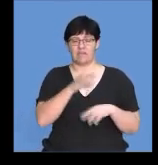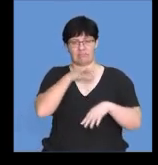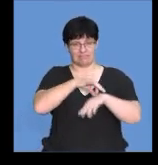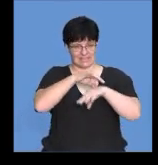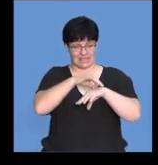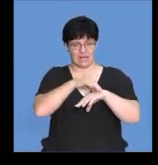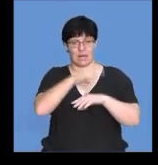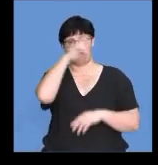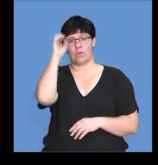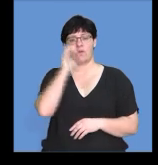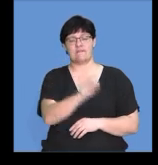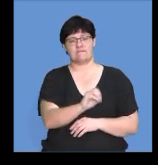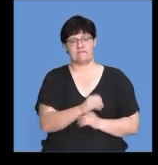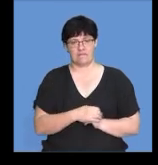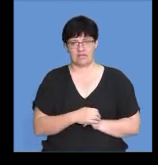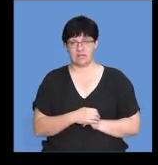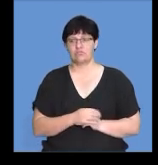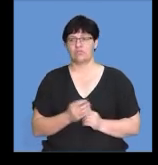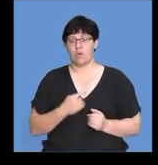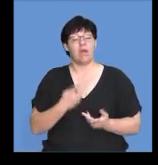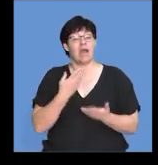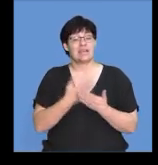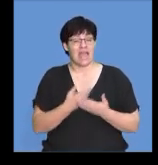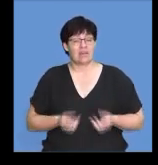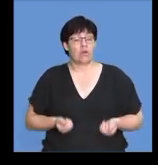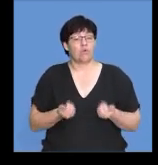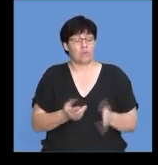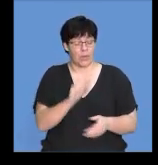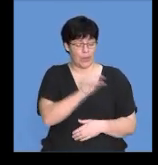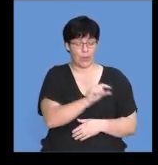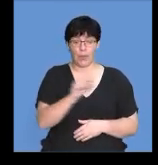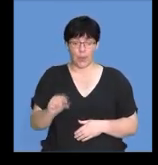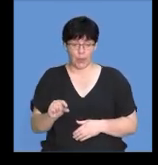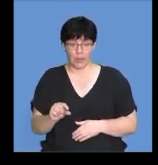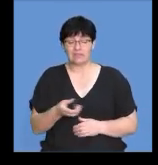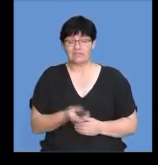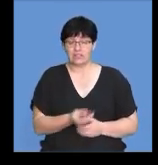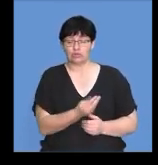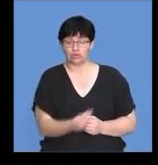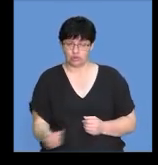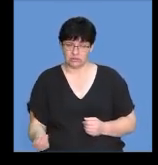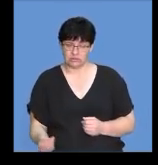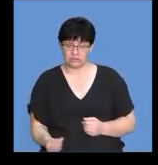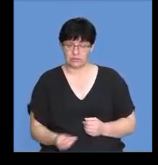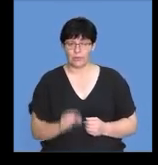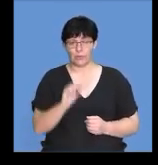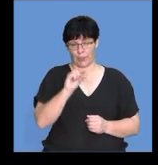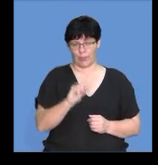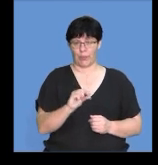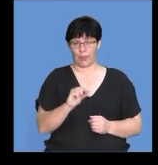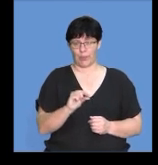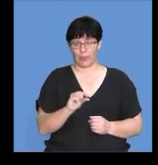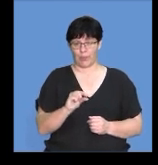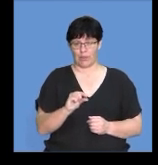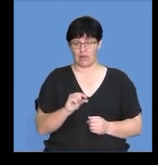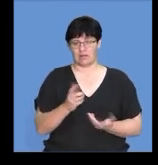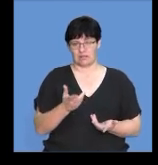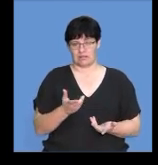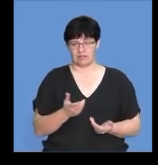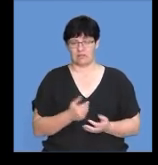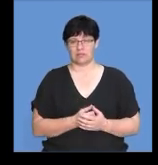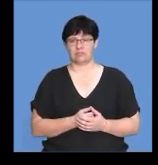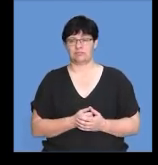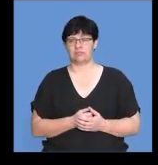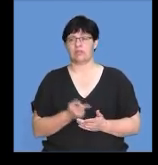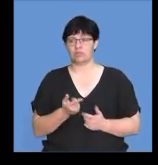meaning that the only thing that he can possibly contribute to the offspring or his offsprings are a recessive allele.